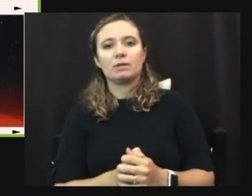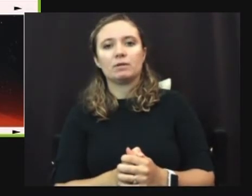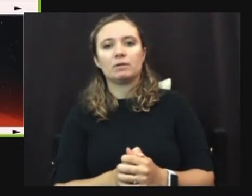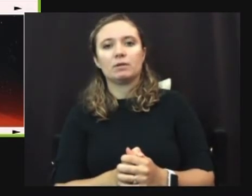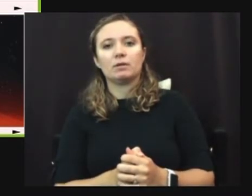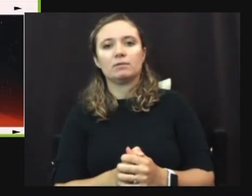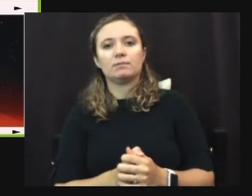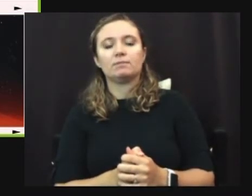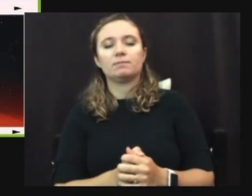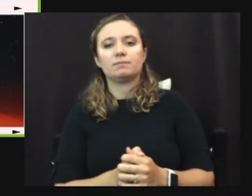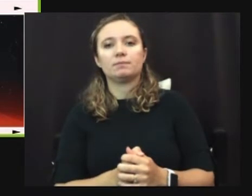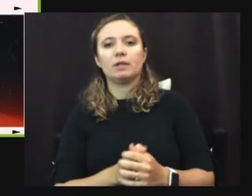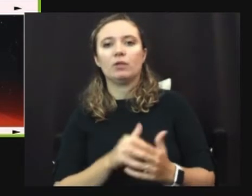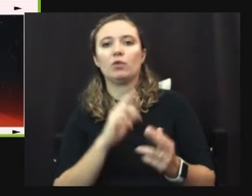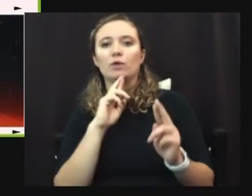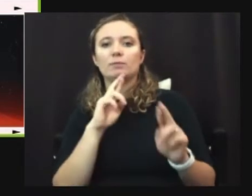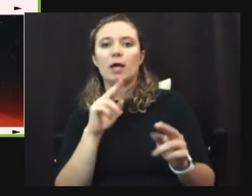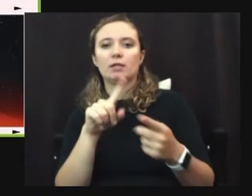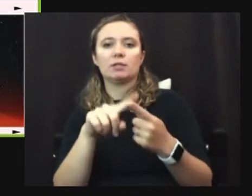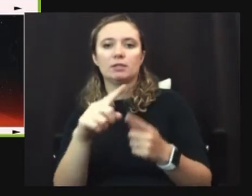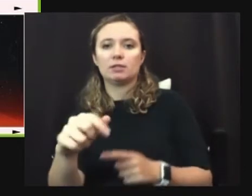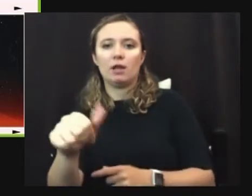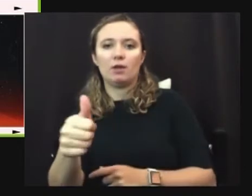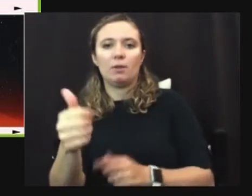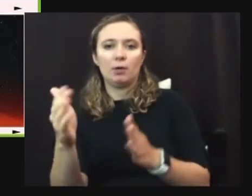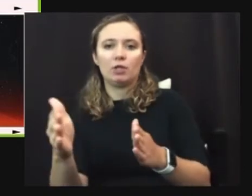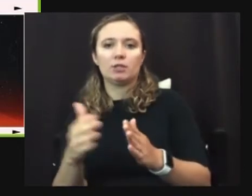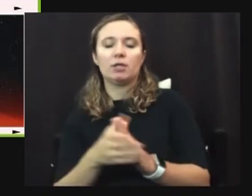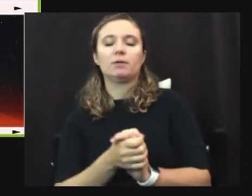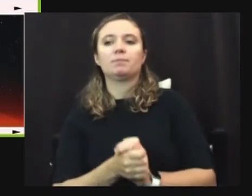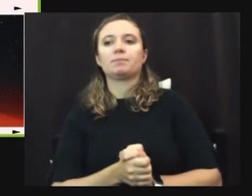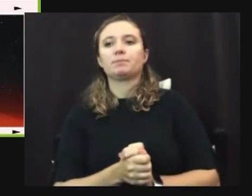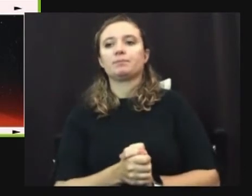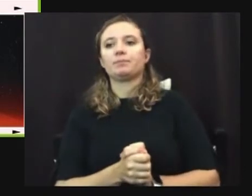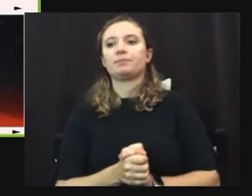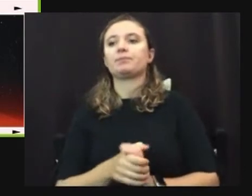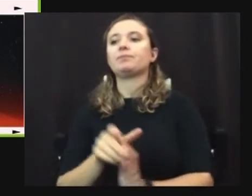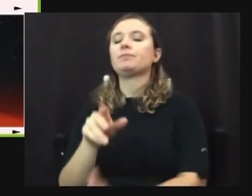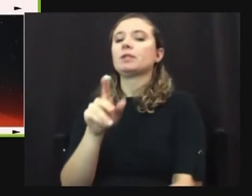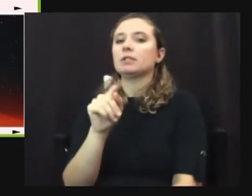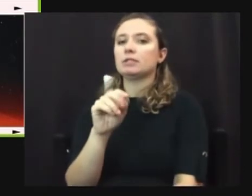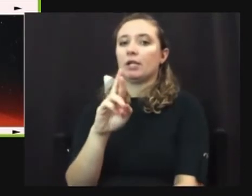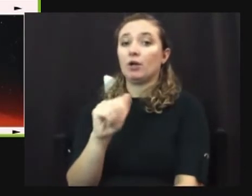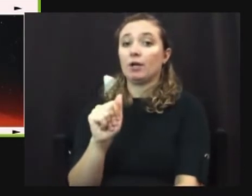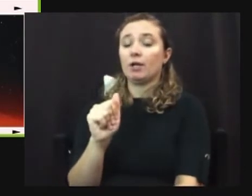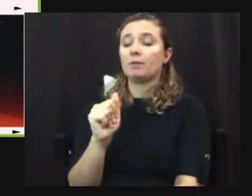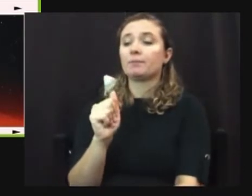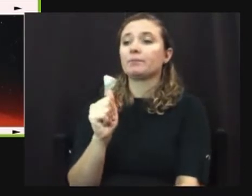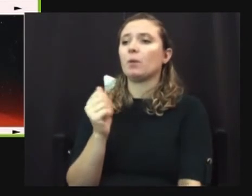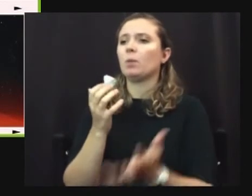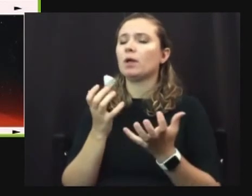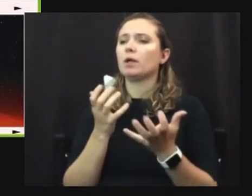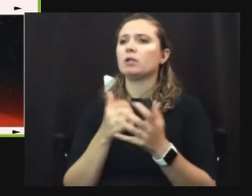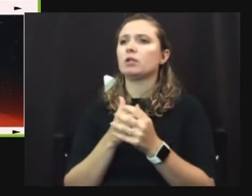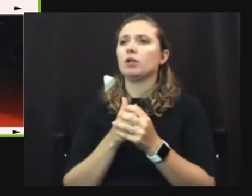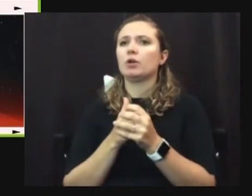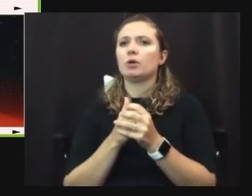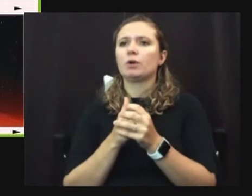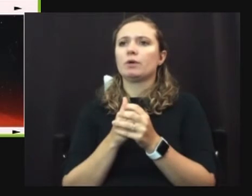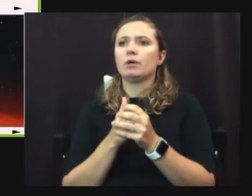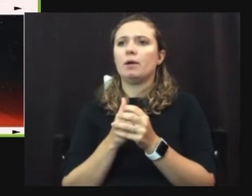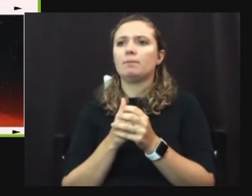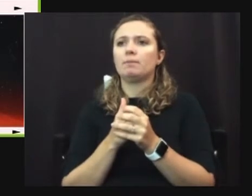Yeah. And I want to talk about, and Kate can probably think of some really good examples